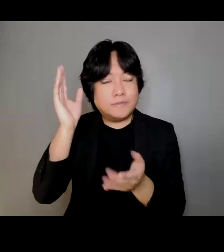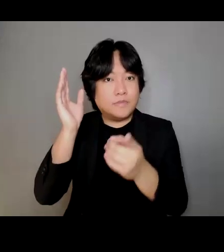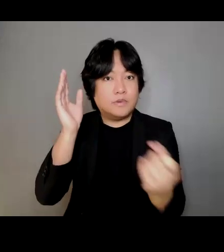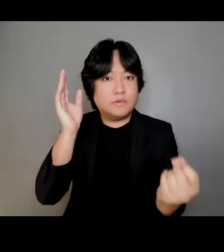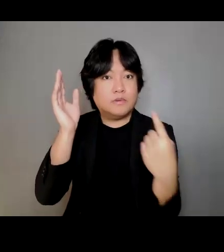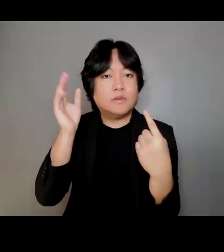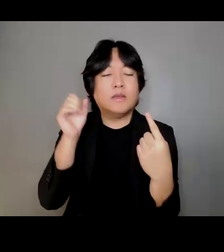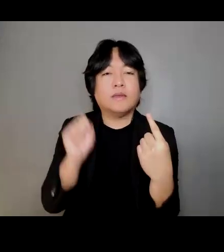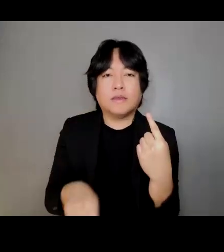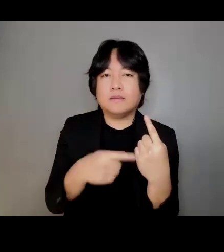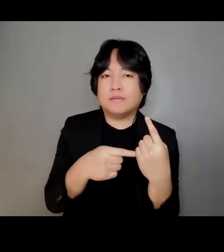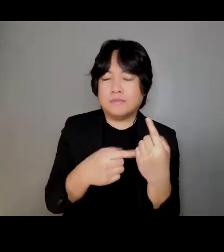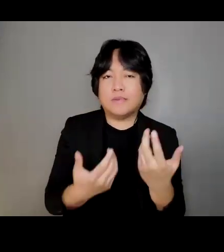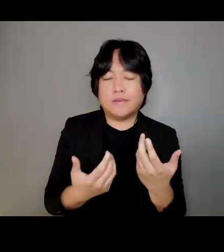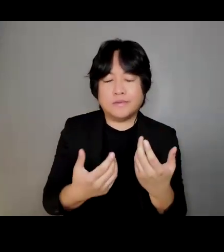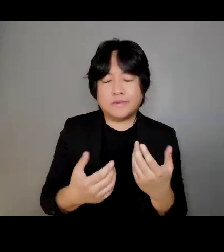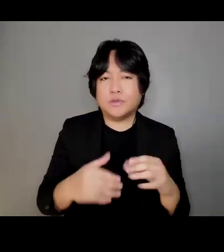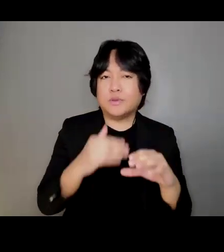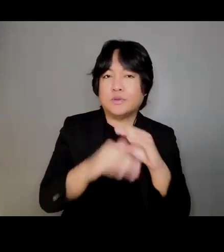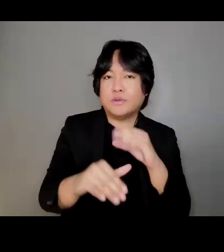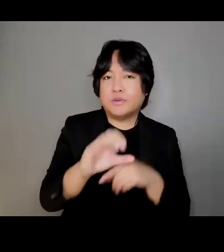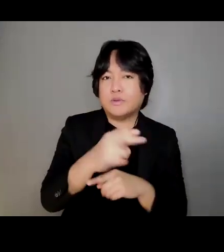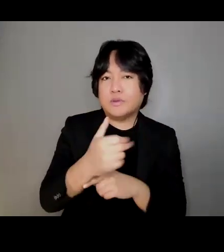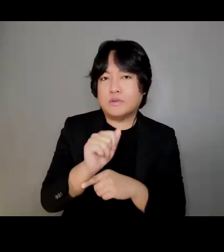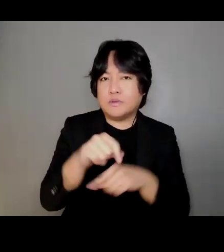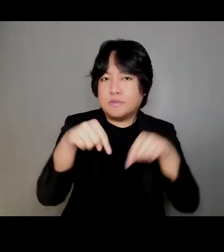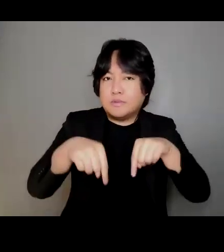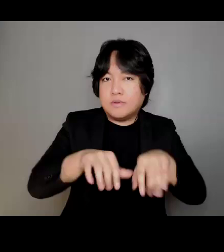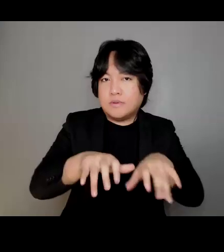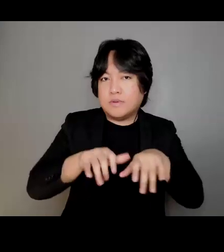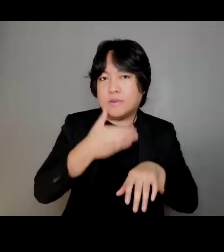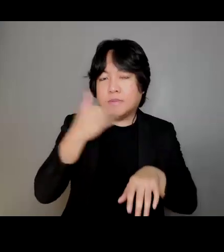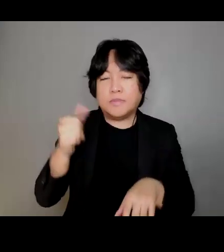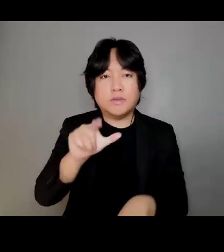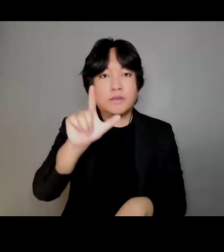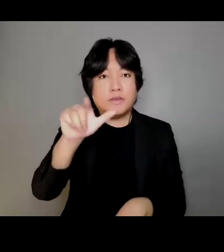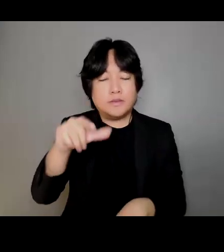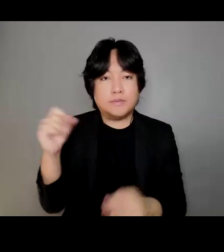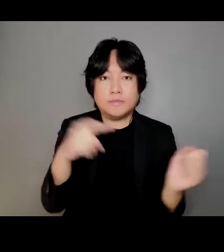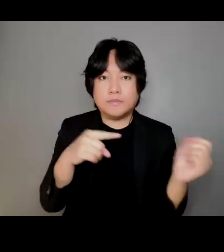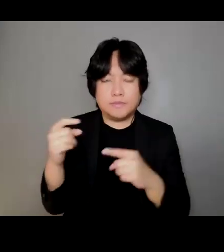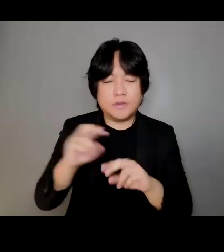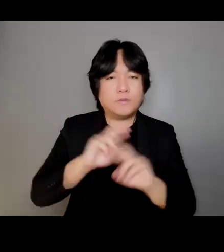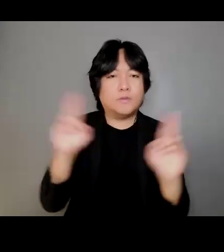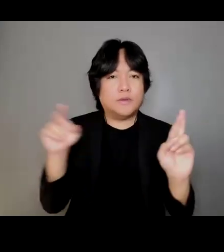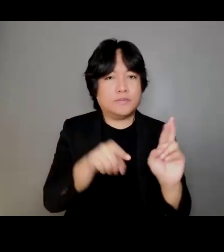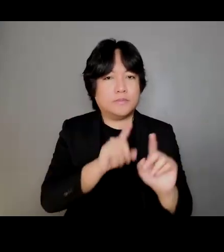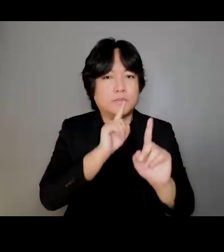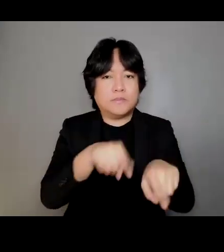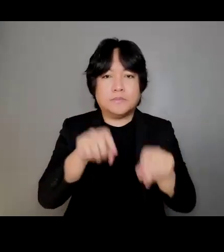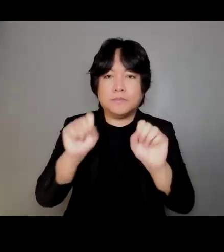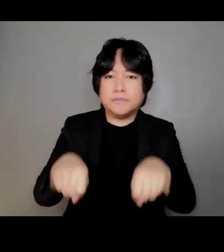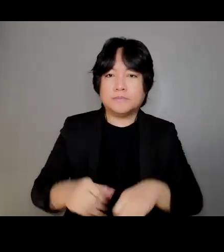it in the chat and we will address them later during the Q&A, no? All right.